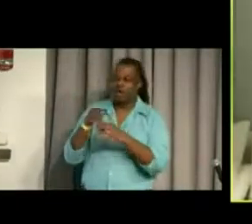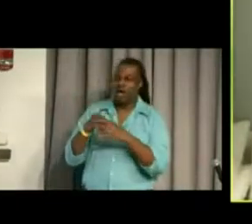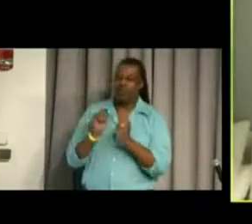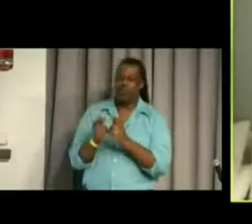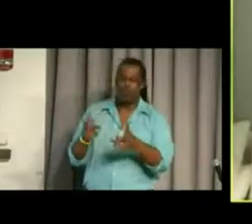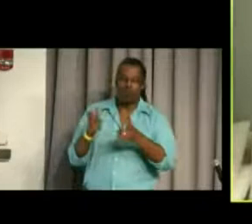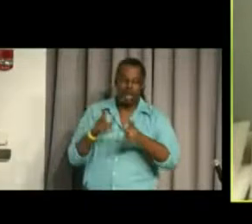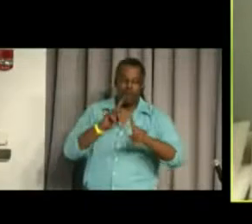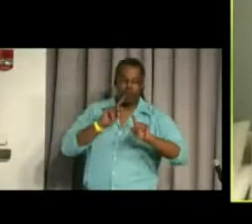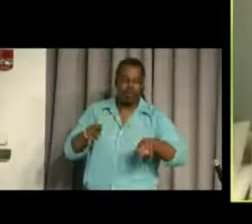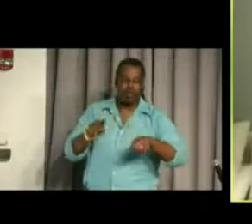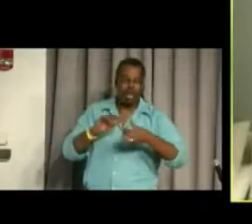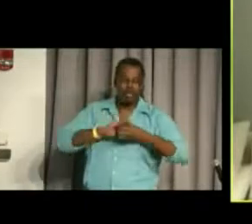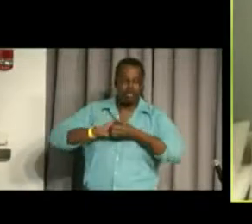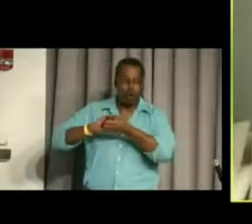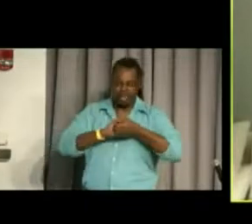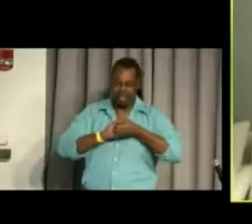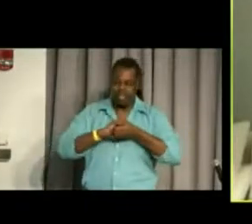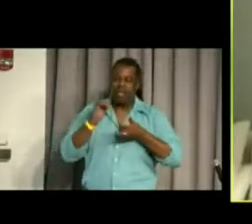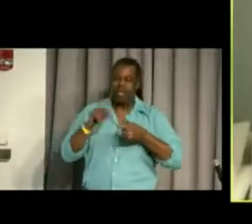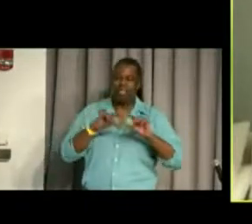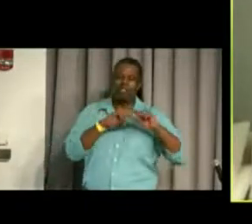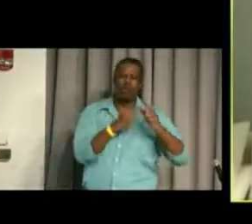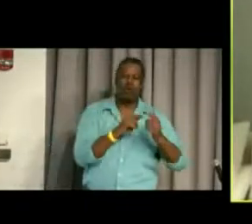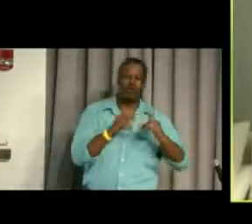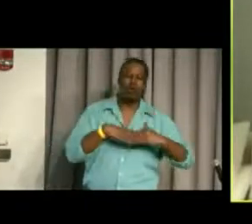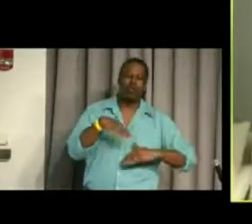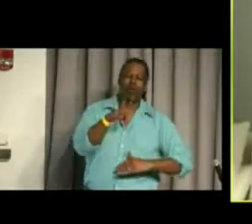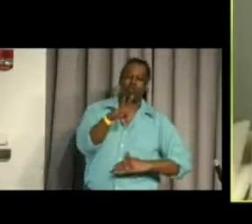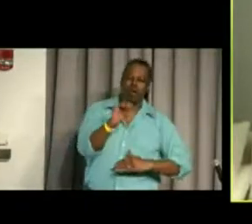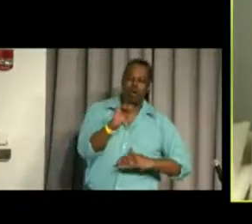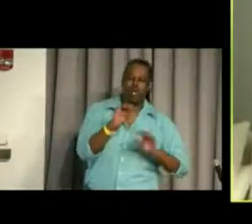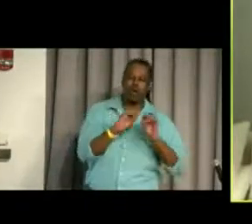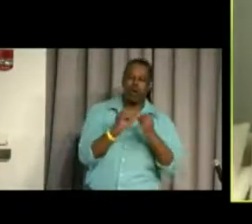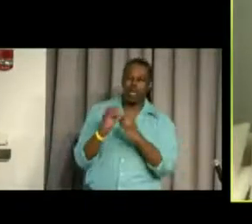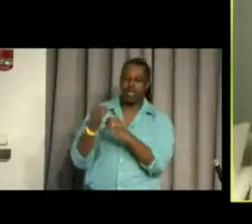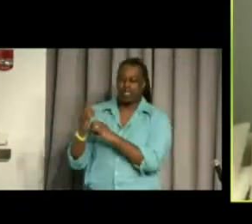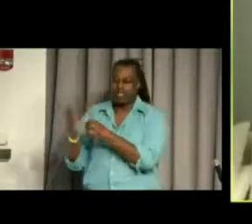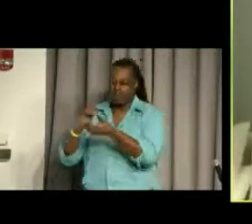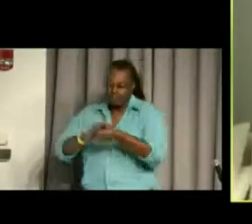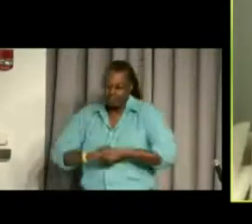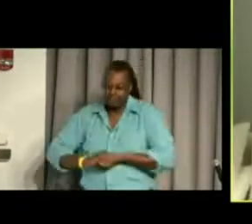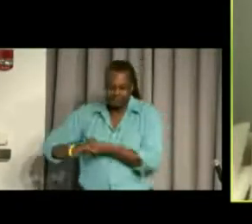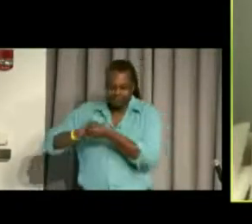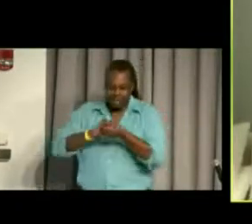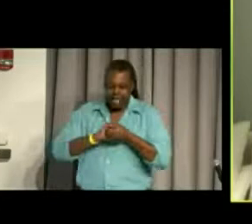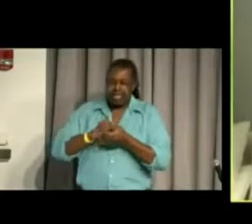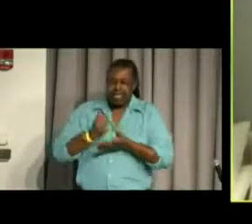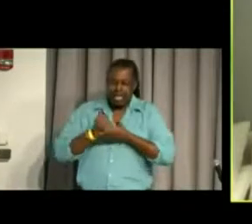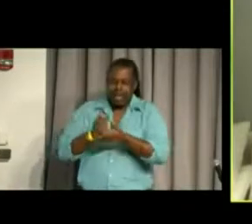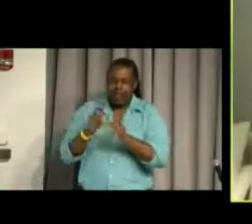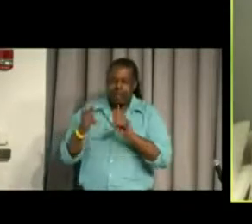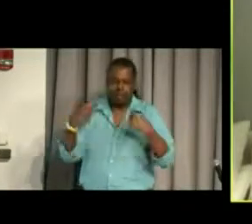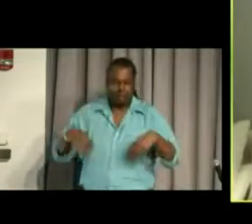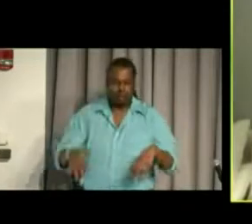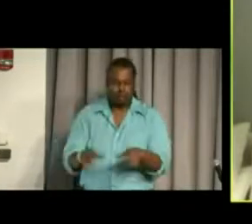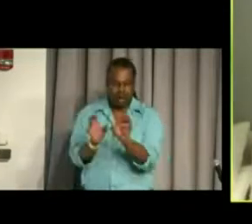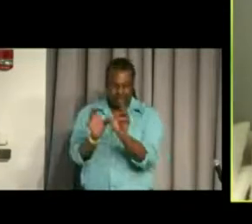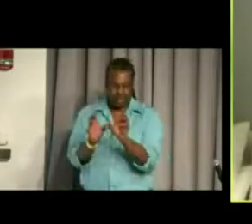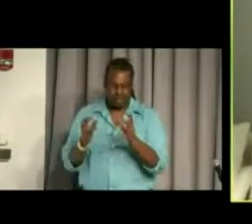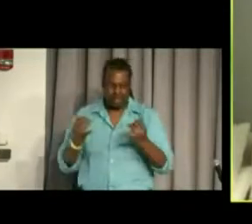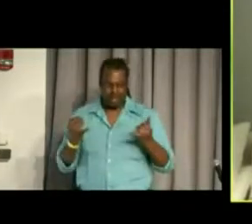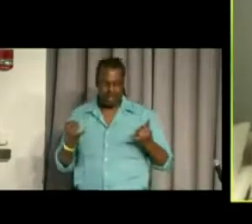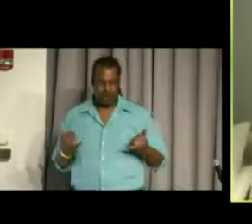a collective of over 40 organizations and individuals formed out of the frequent climate crisis occurring in Mississippi